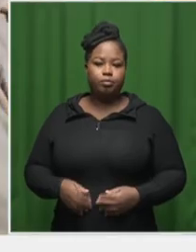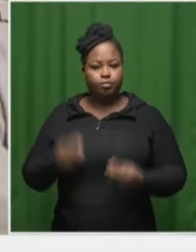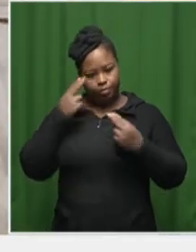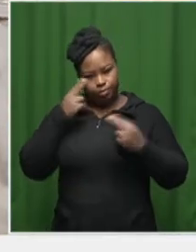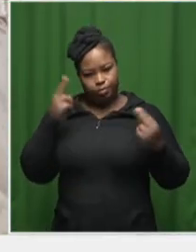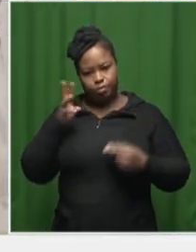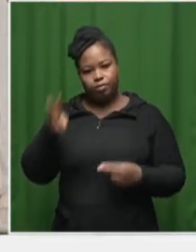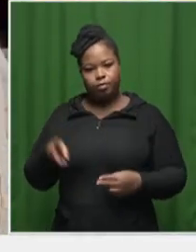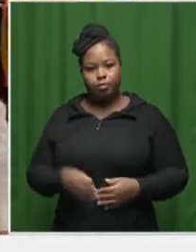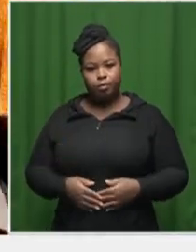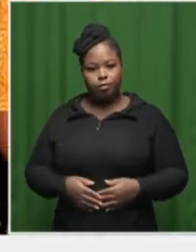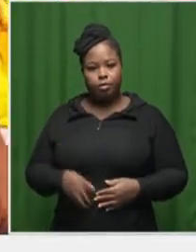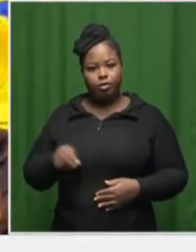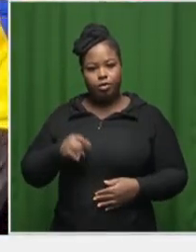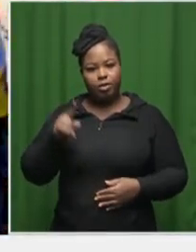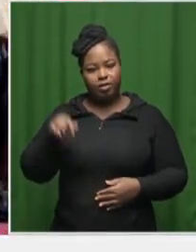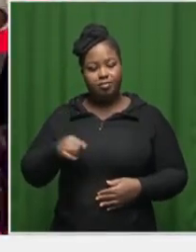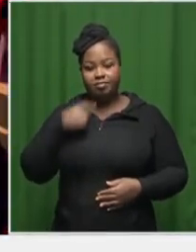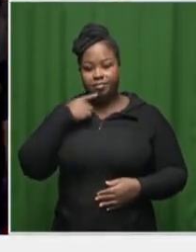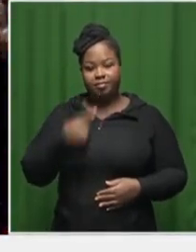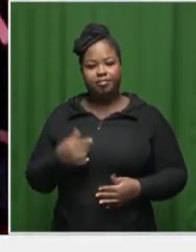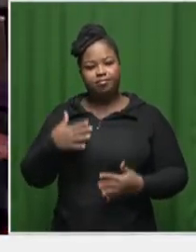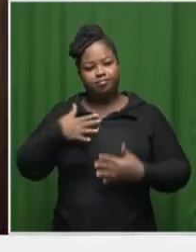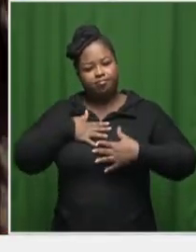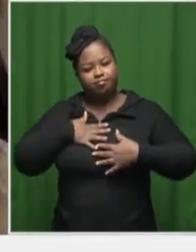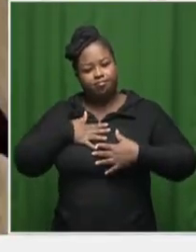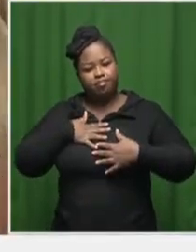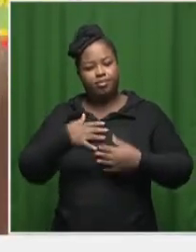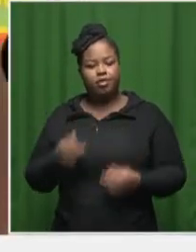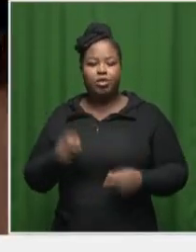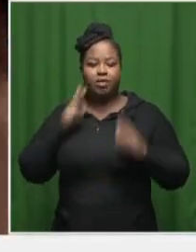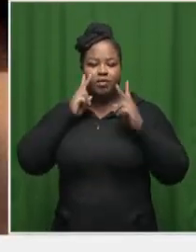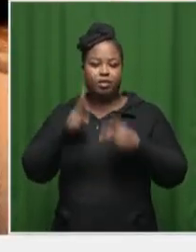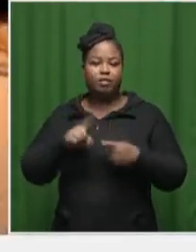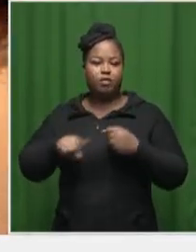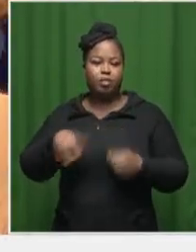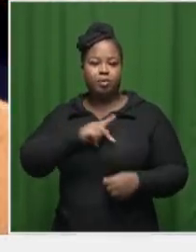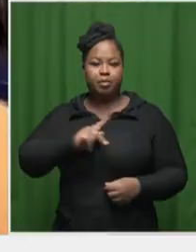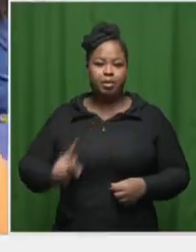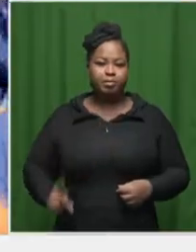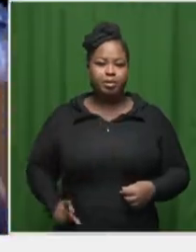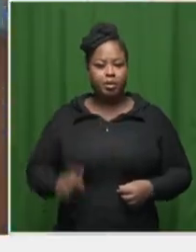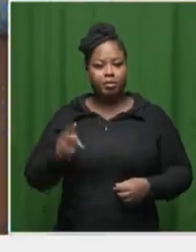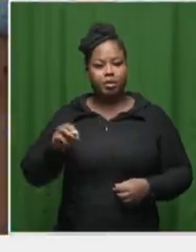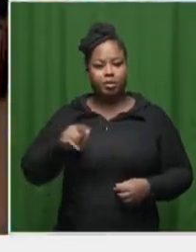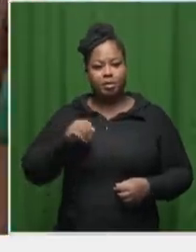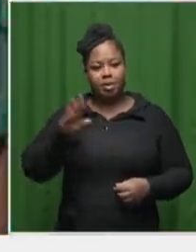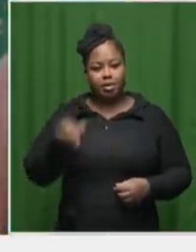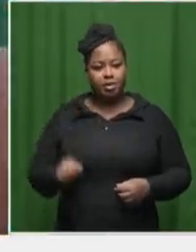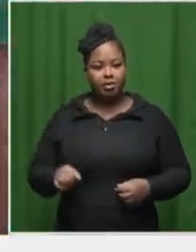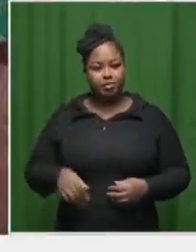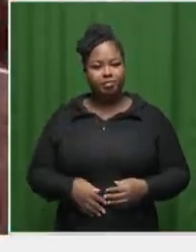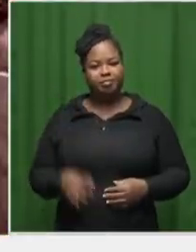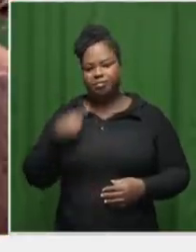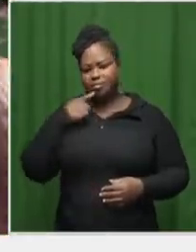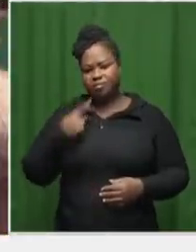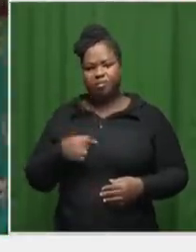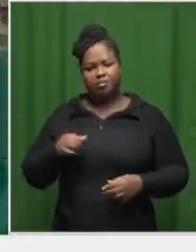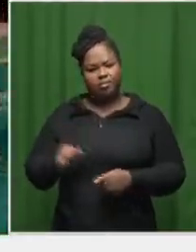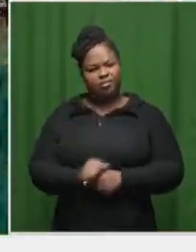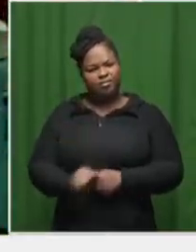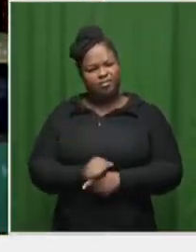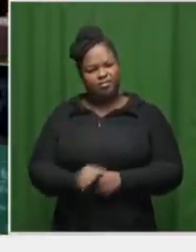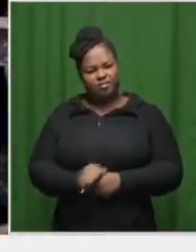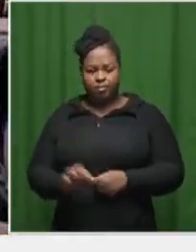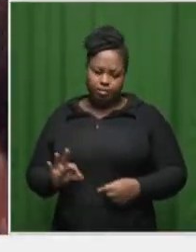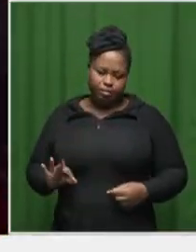honor him. Mosehla says he's honored to receive a courtesy visit from Premier Mathabatha and his delegates. He says he has been training on a